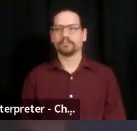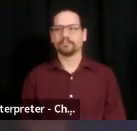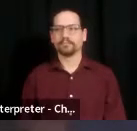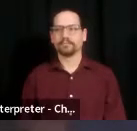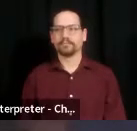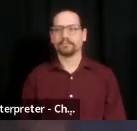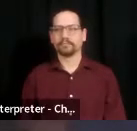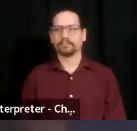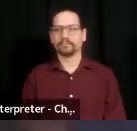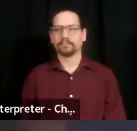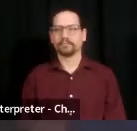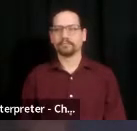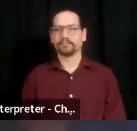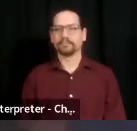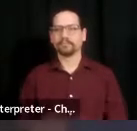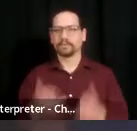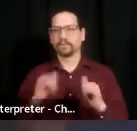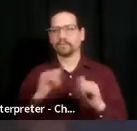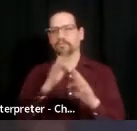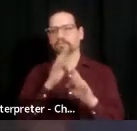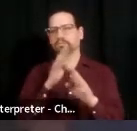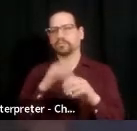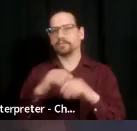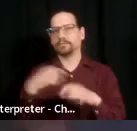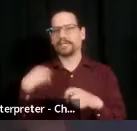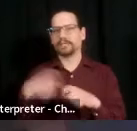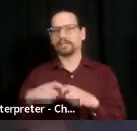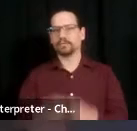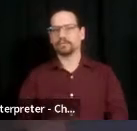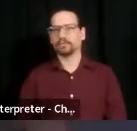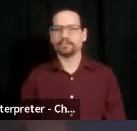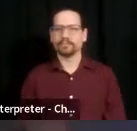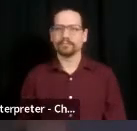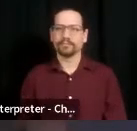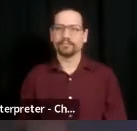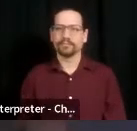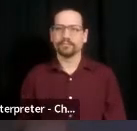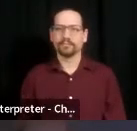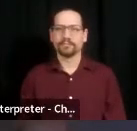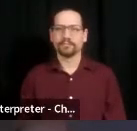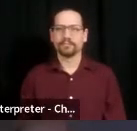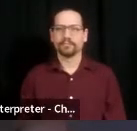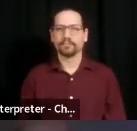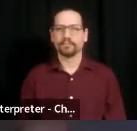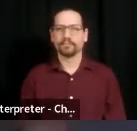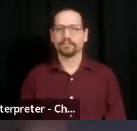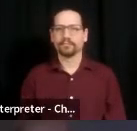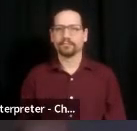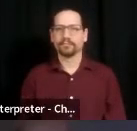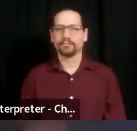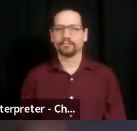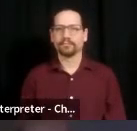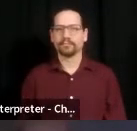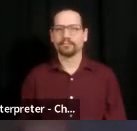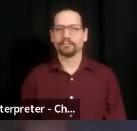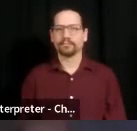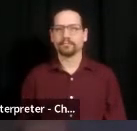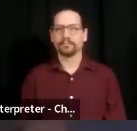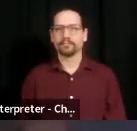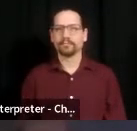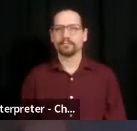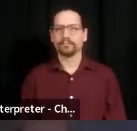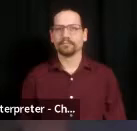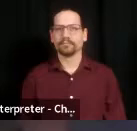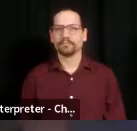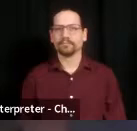a la medianoche. Así que el gobernador está firmando una extensión de su orden ejecutiva para asegurarnos de